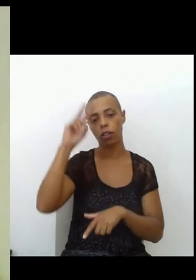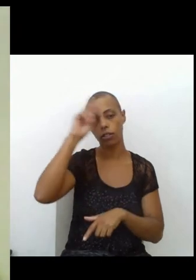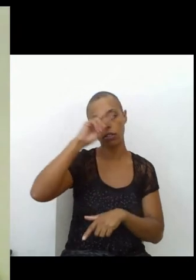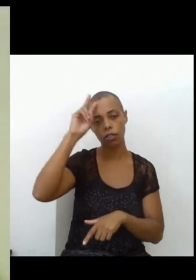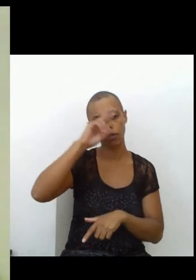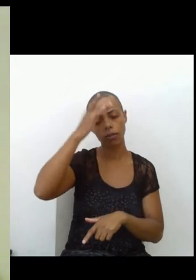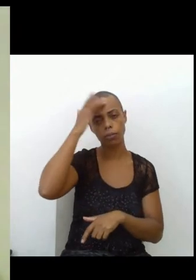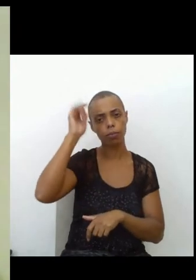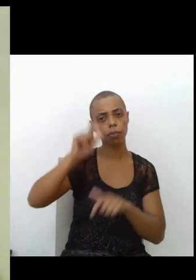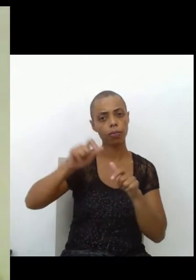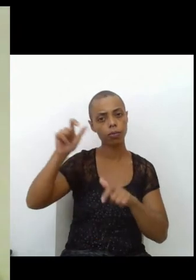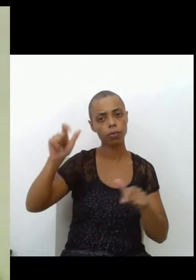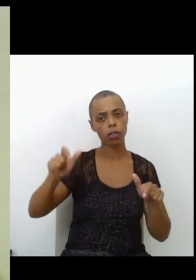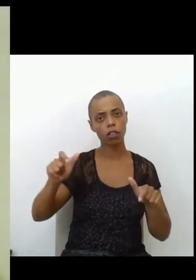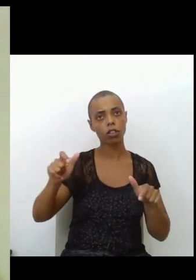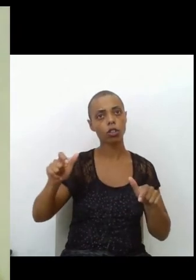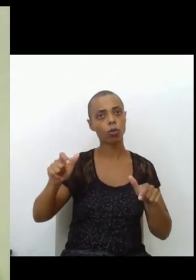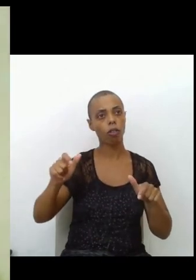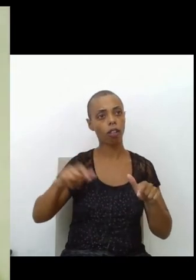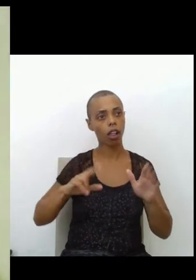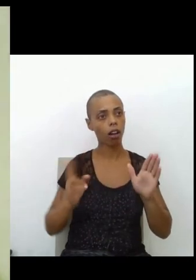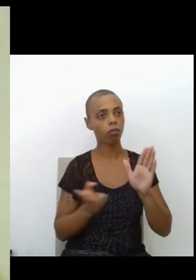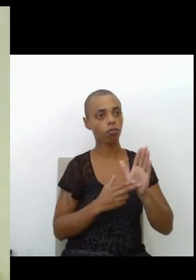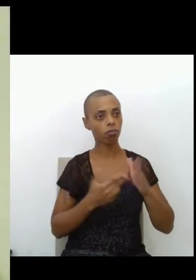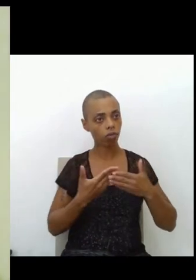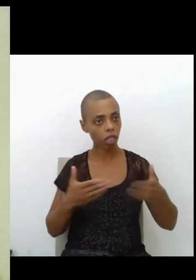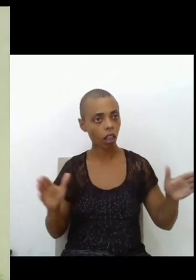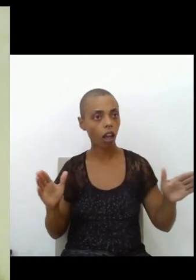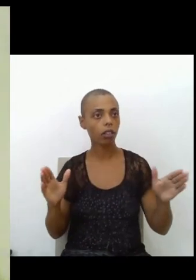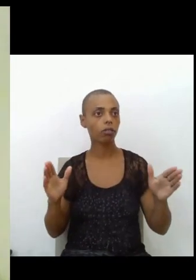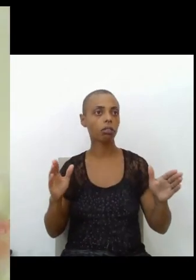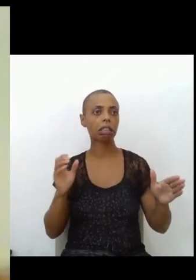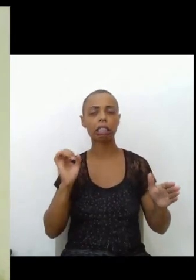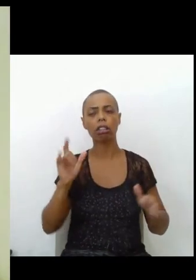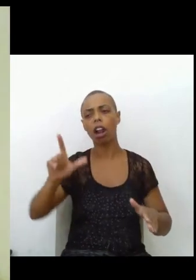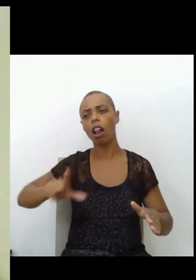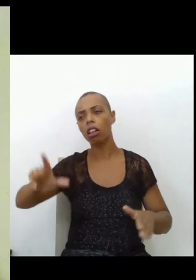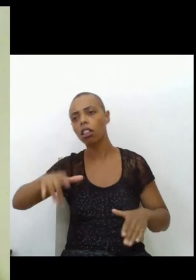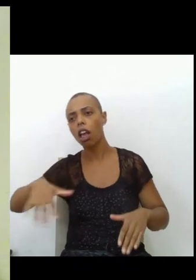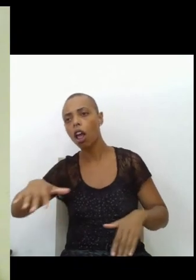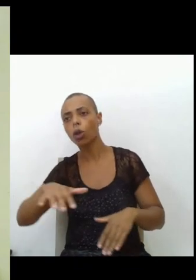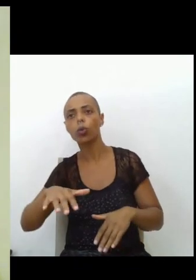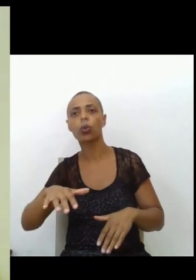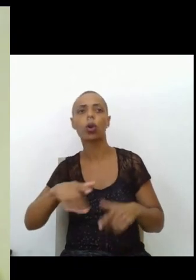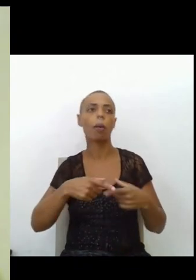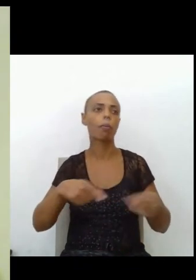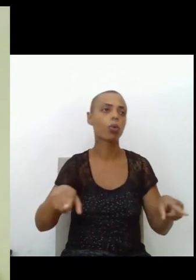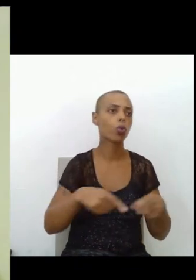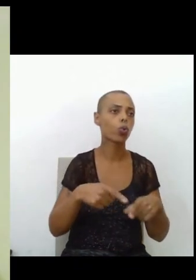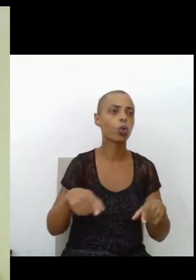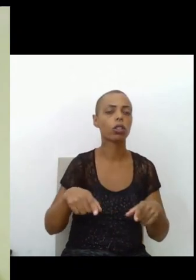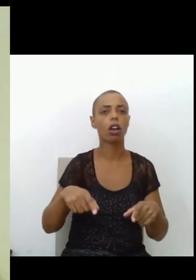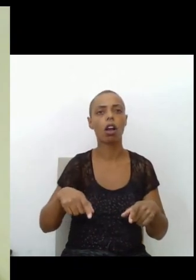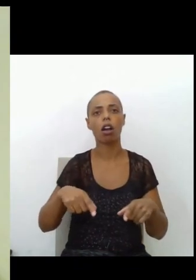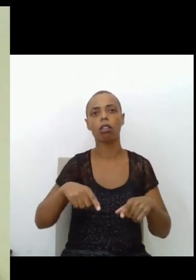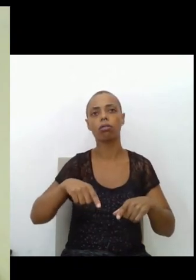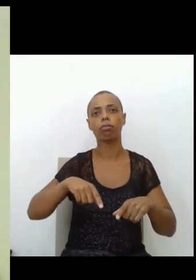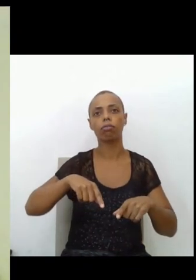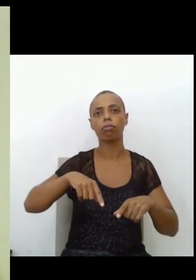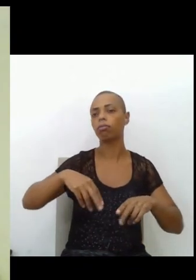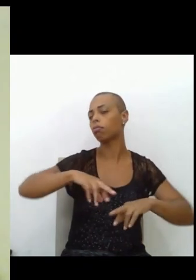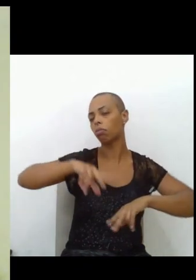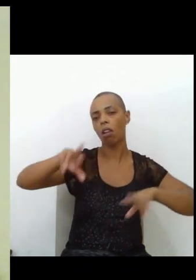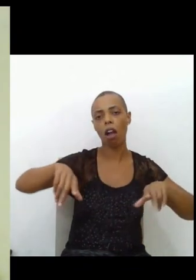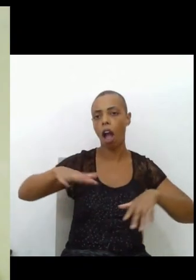um painting music history everybody can talk about uh gay